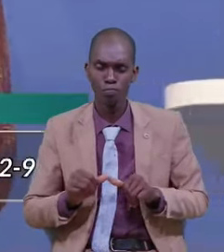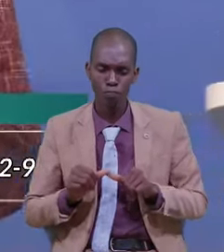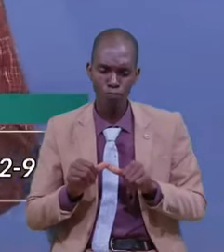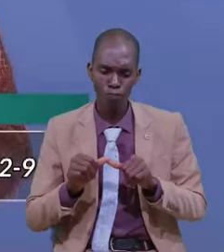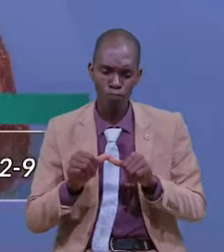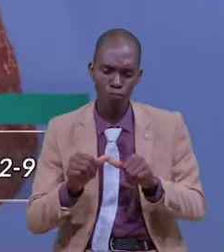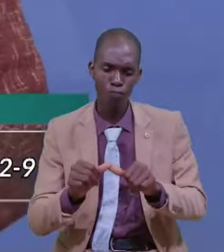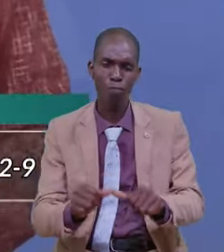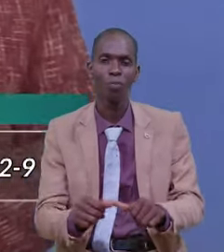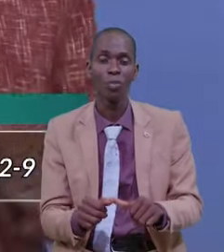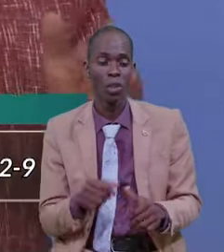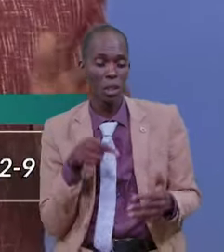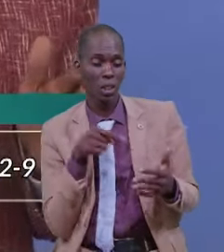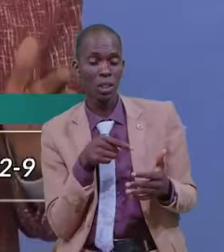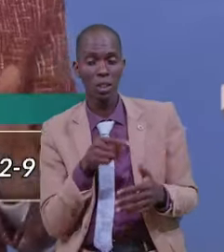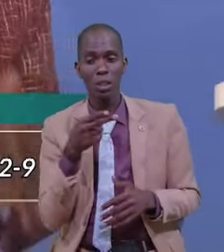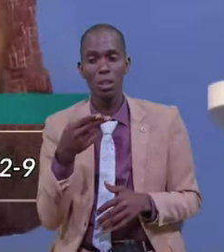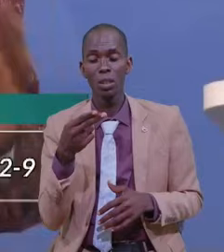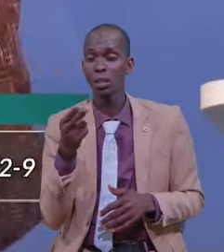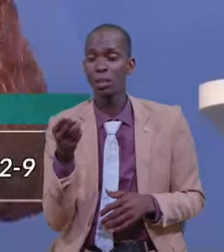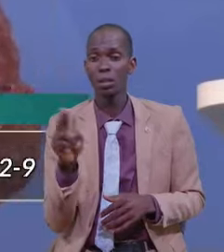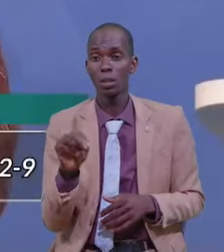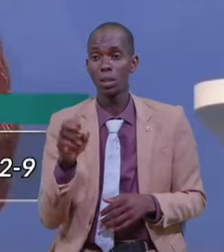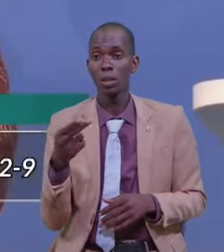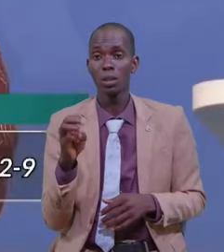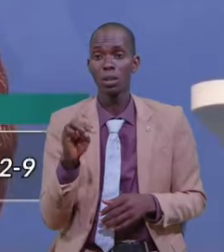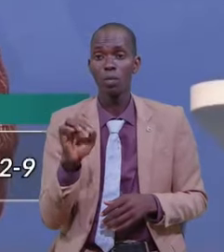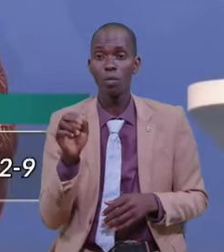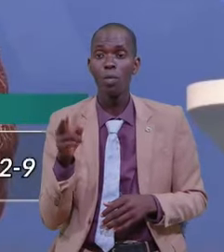of protection around the city